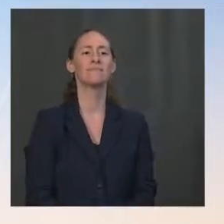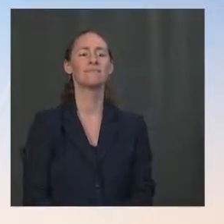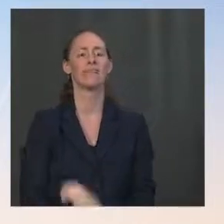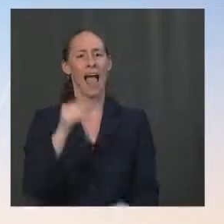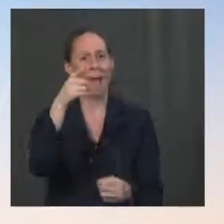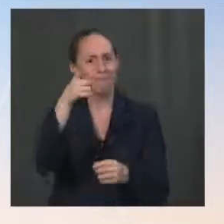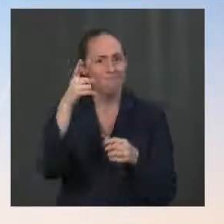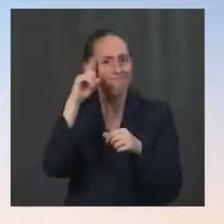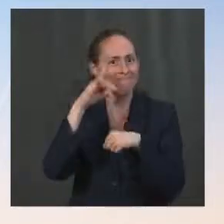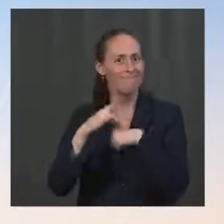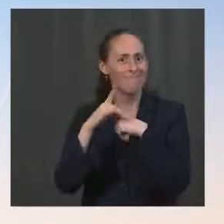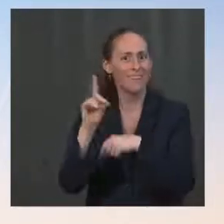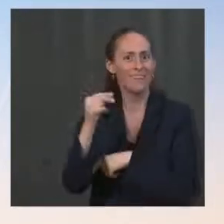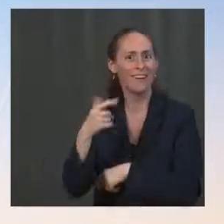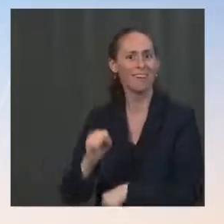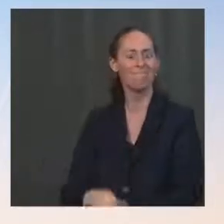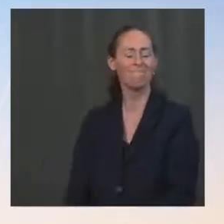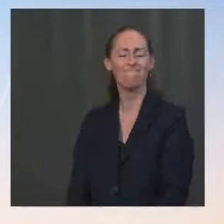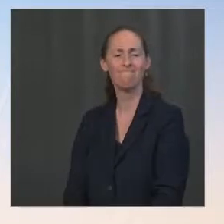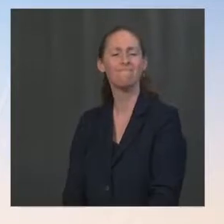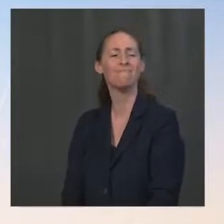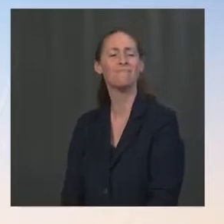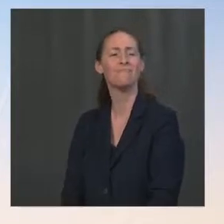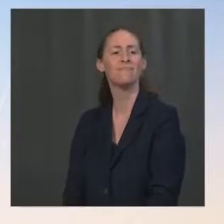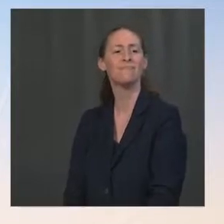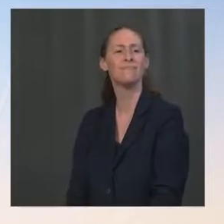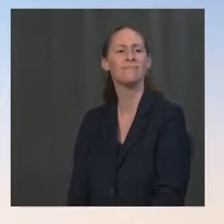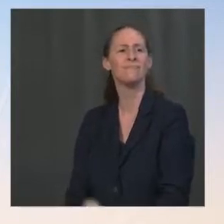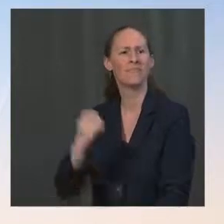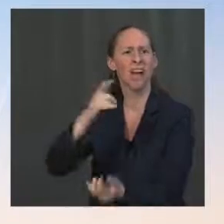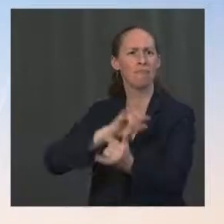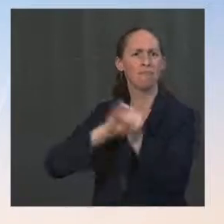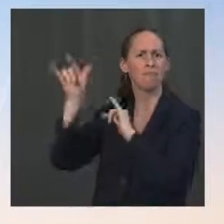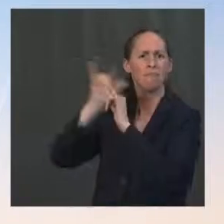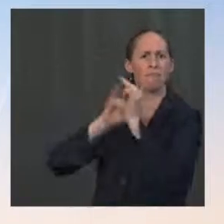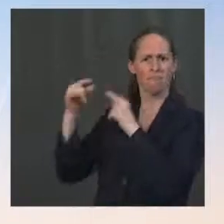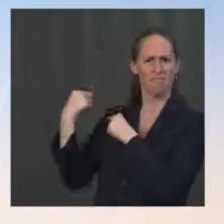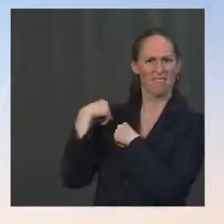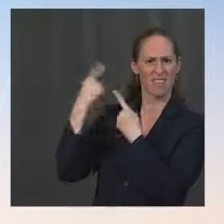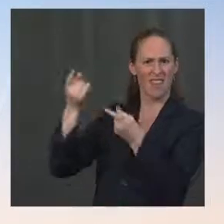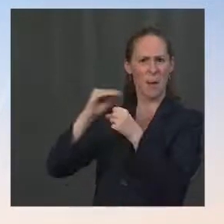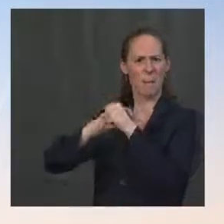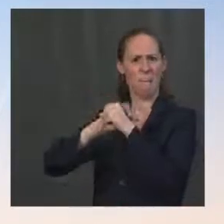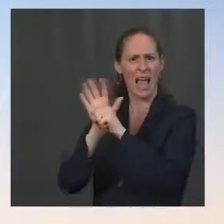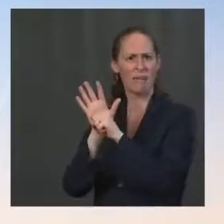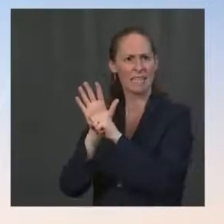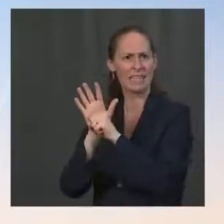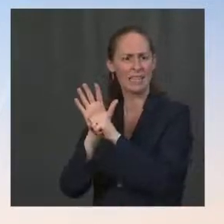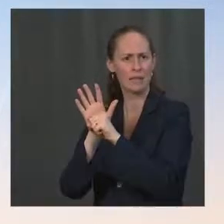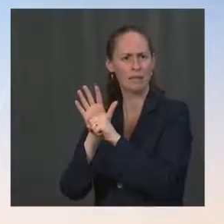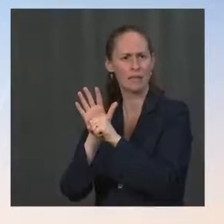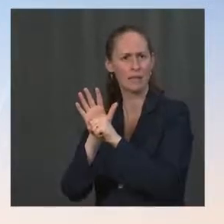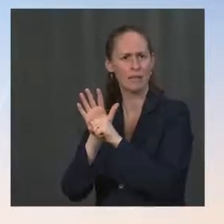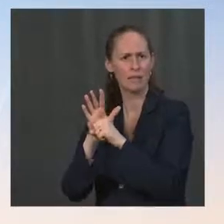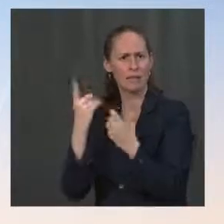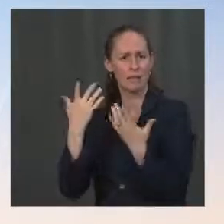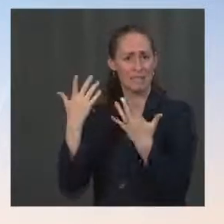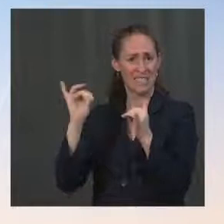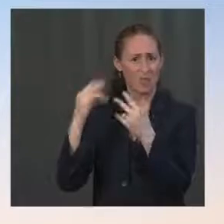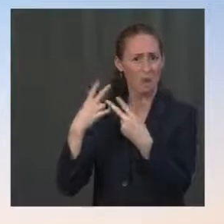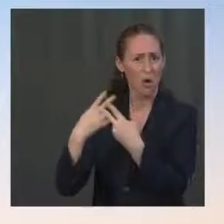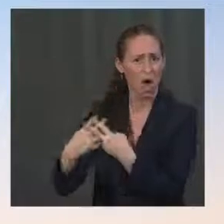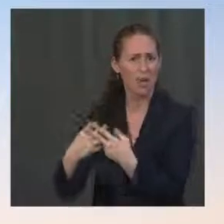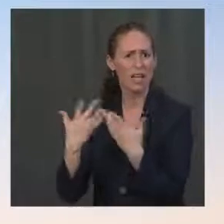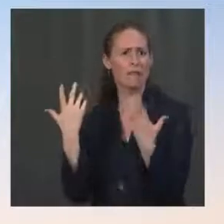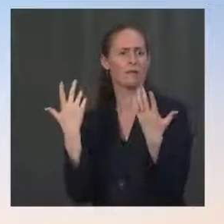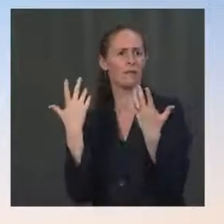these evacuations are happening during a pandemic. Can you tell us a bit about, are these, I believe there's a quarantine, but are these people being vaccinated? Because I know